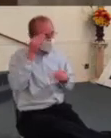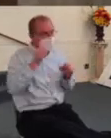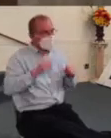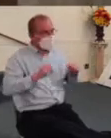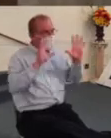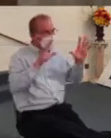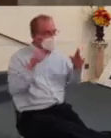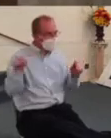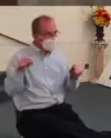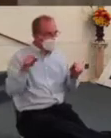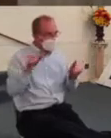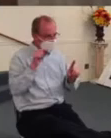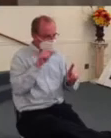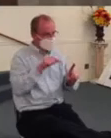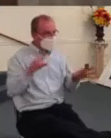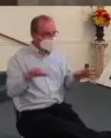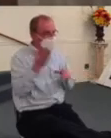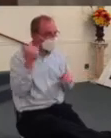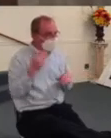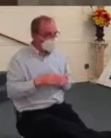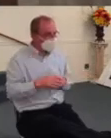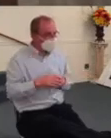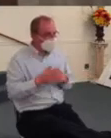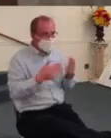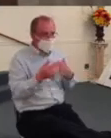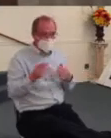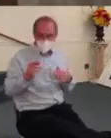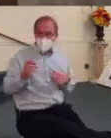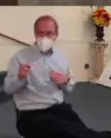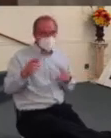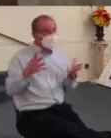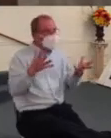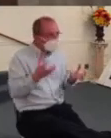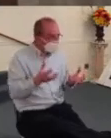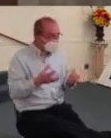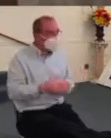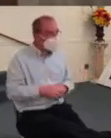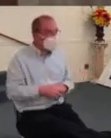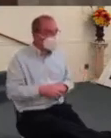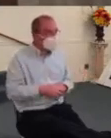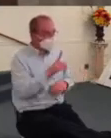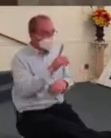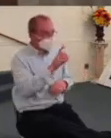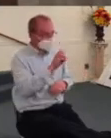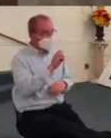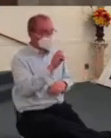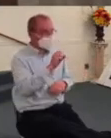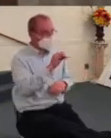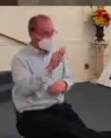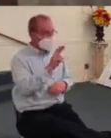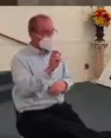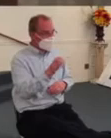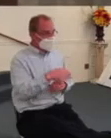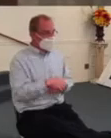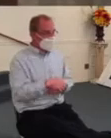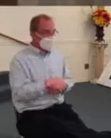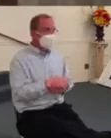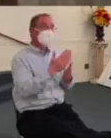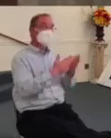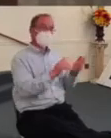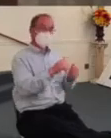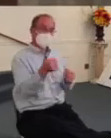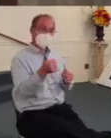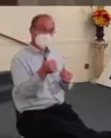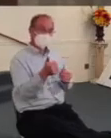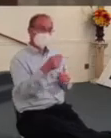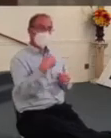desire. And there was something else that you and I need: determination. Have you